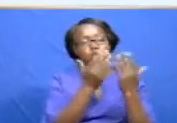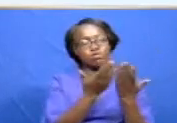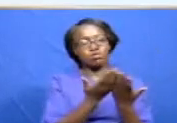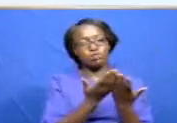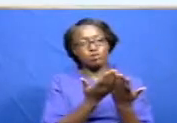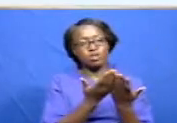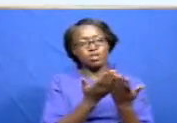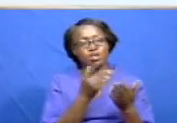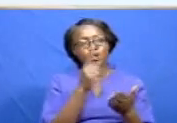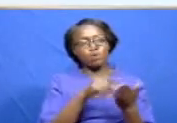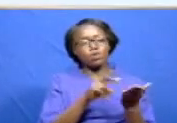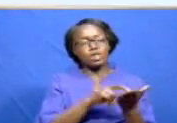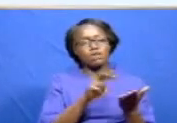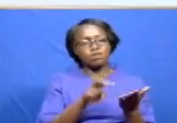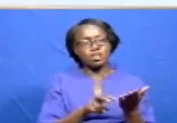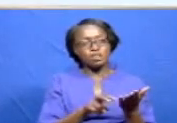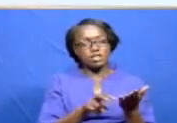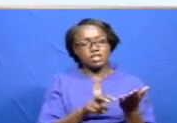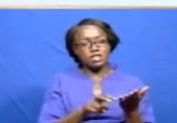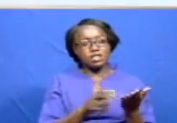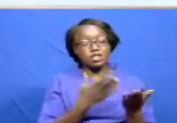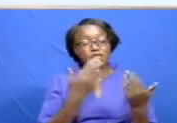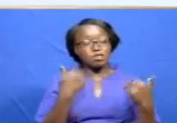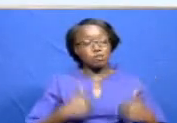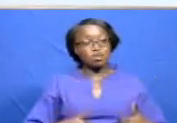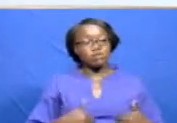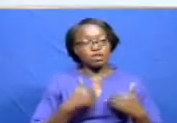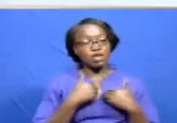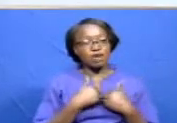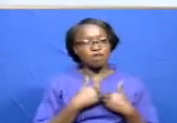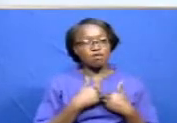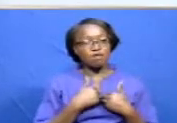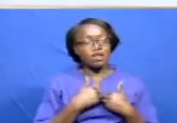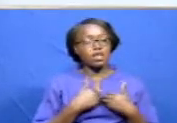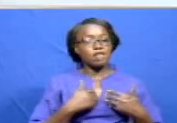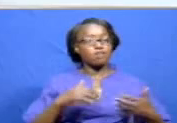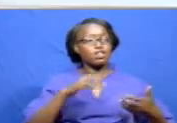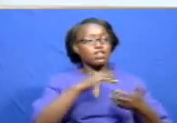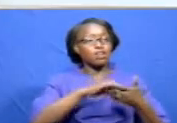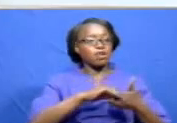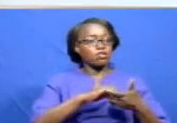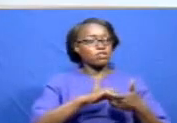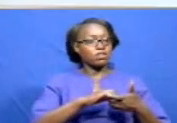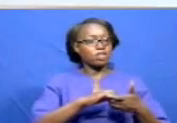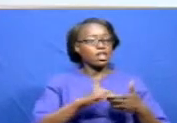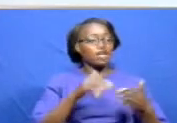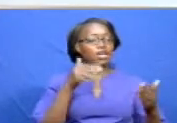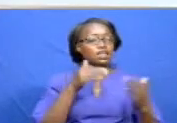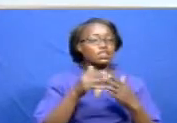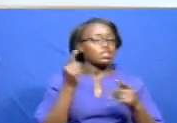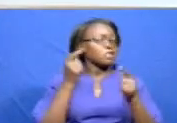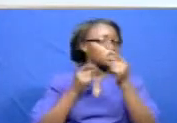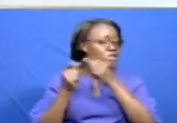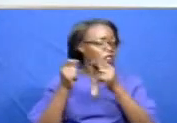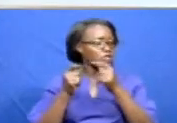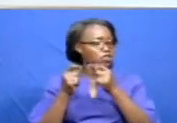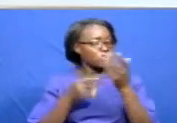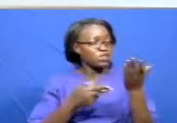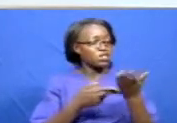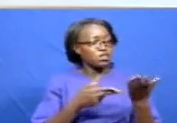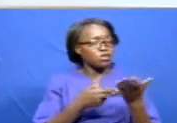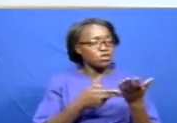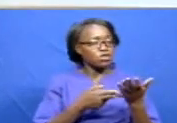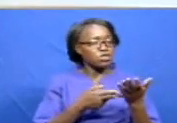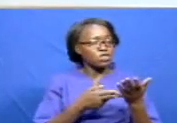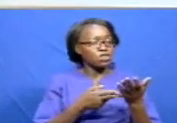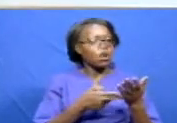what kind of advantage is this person going to get if they're hooked up to the loon vis-a-vis the traditional technologies of